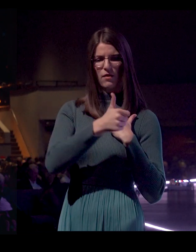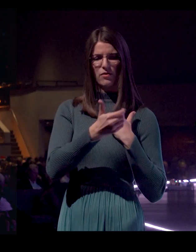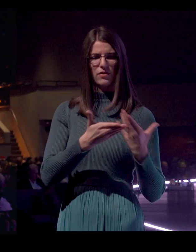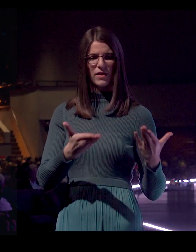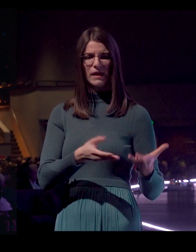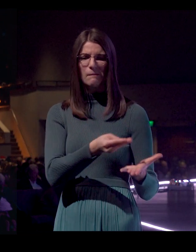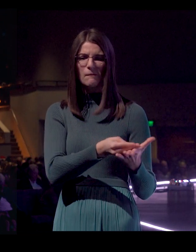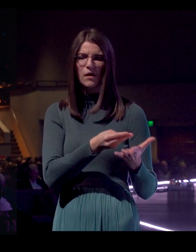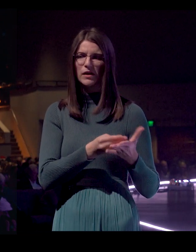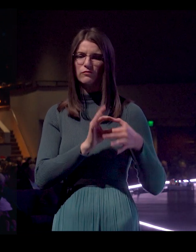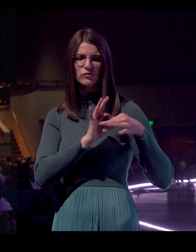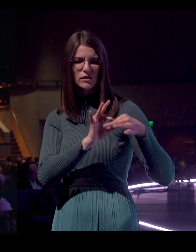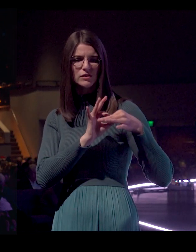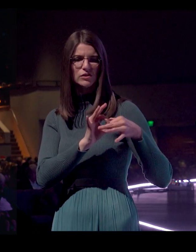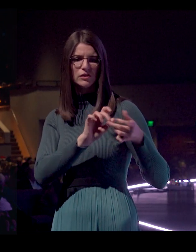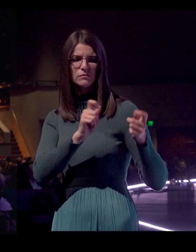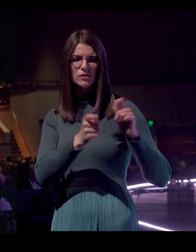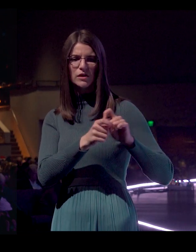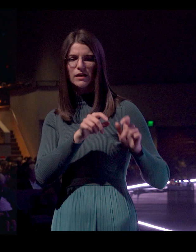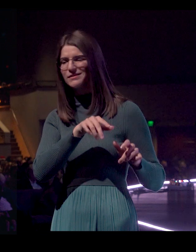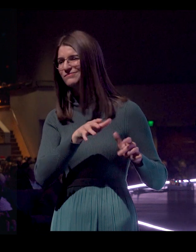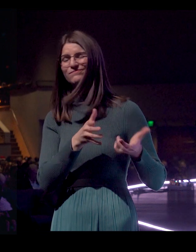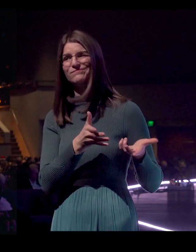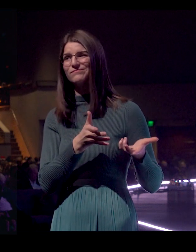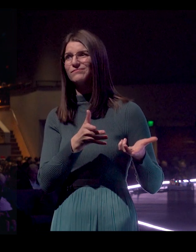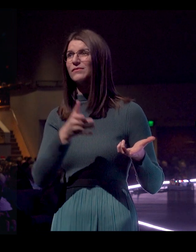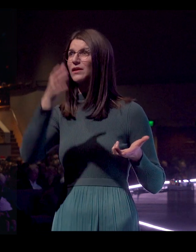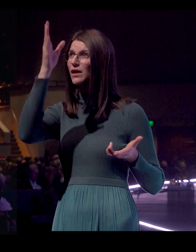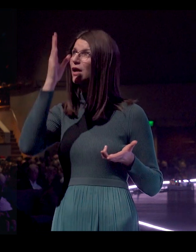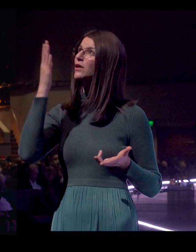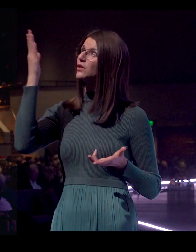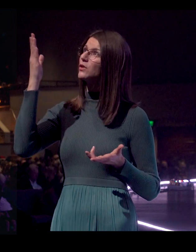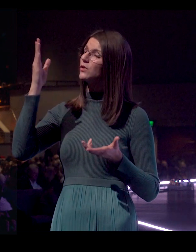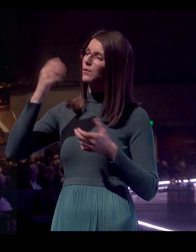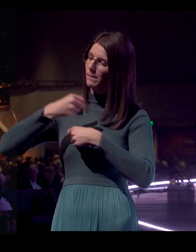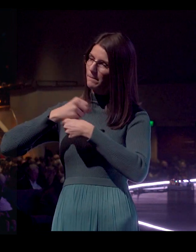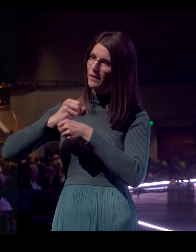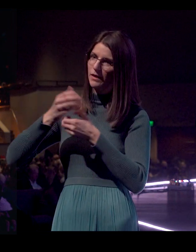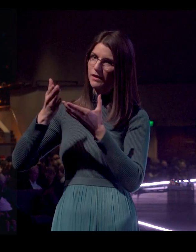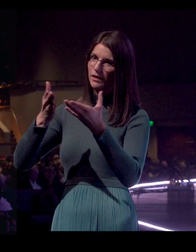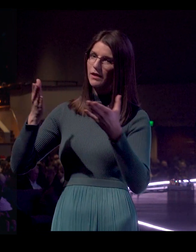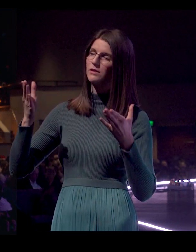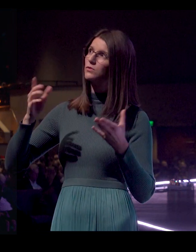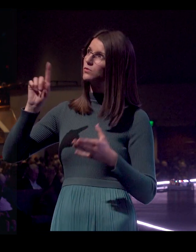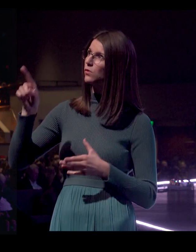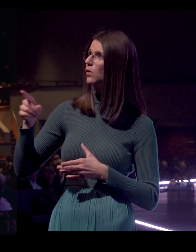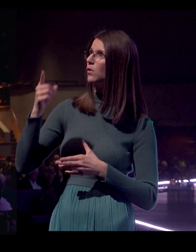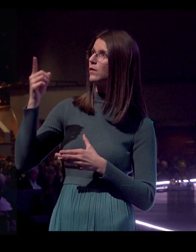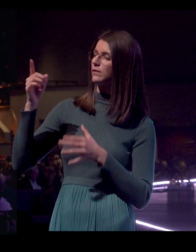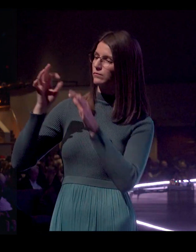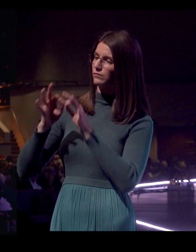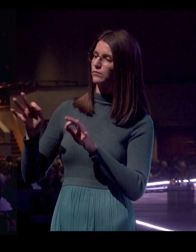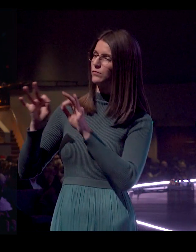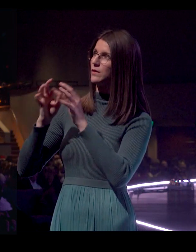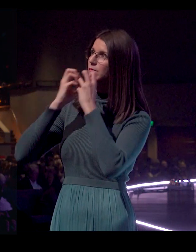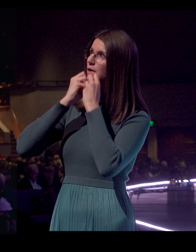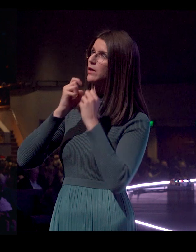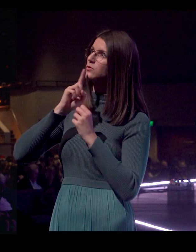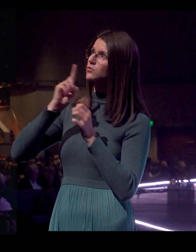you designed us to only find our worth and value truly in you. And to be filled up